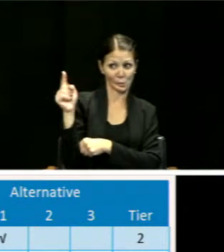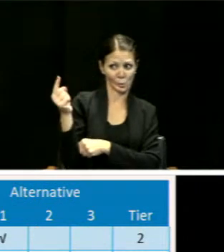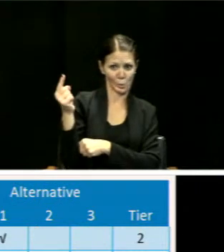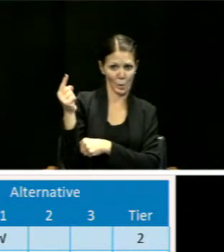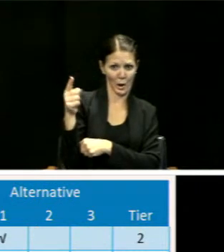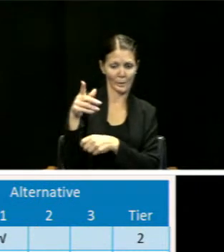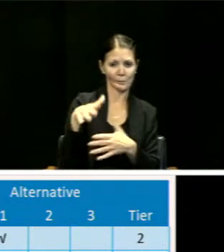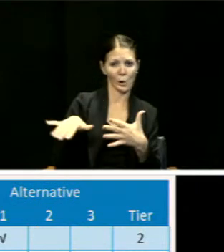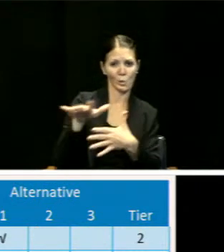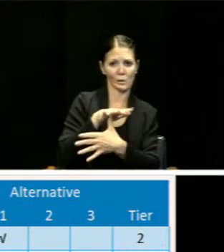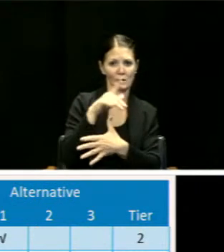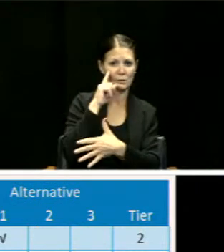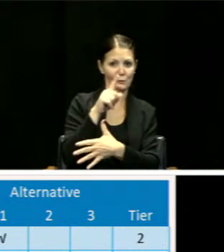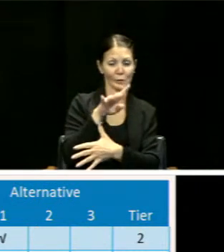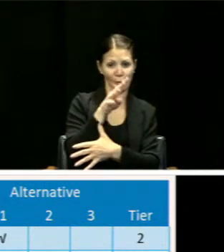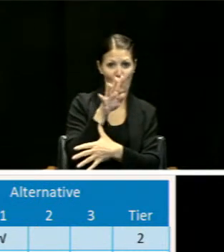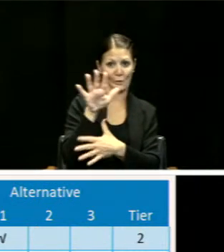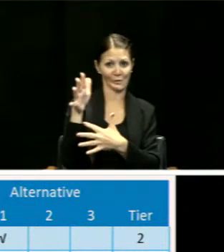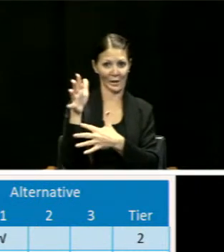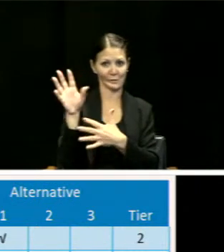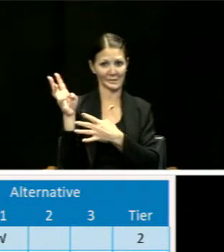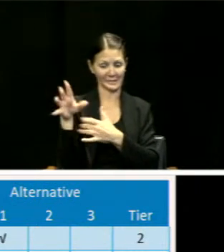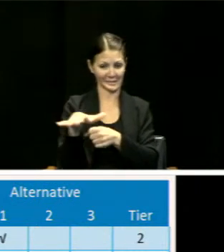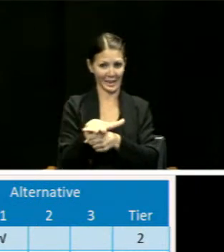6. And